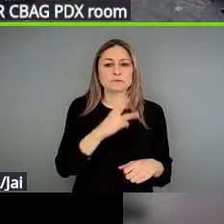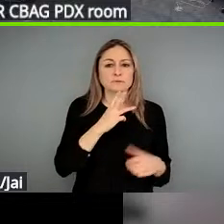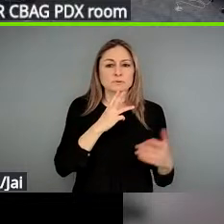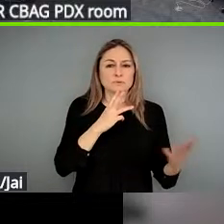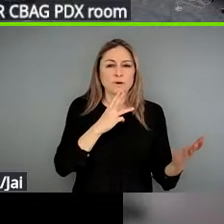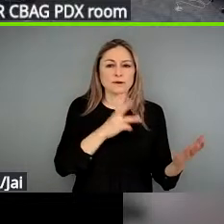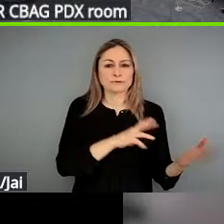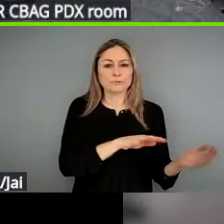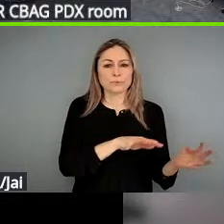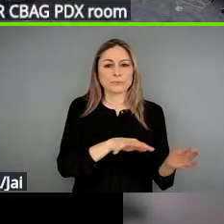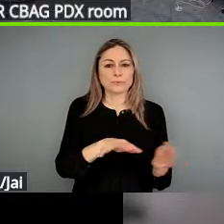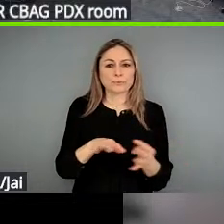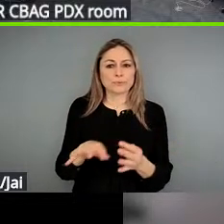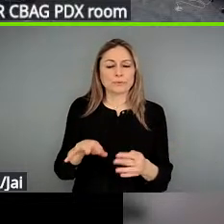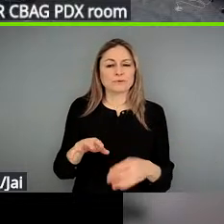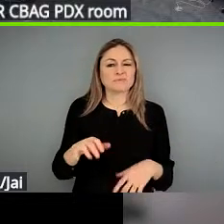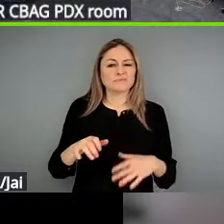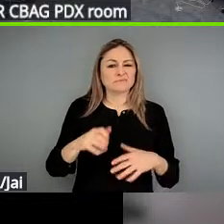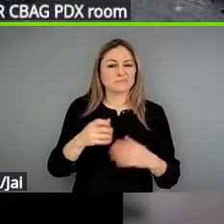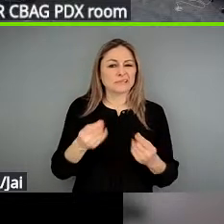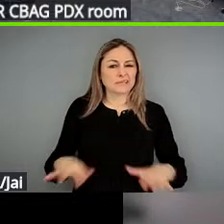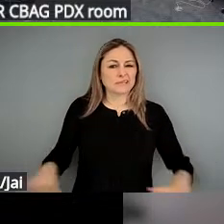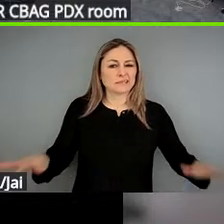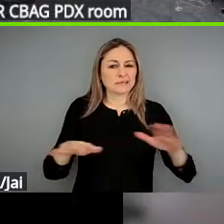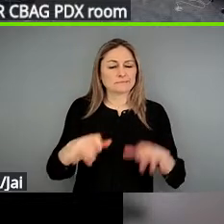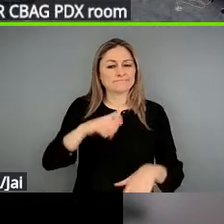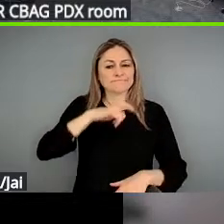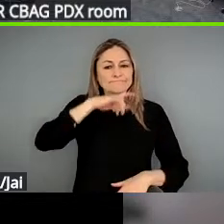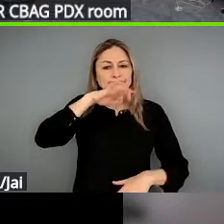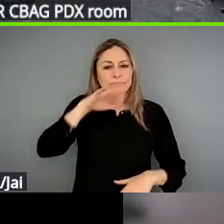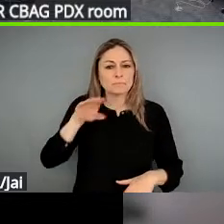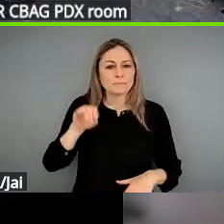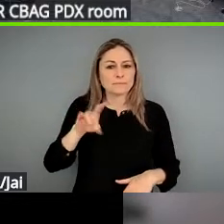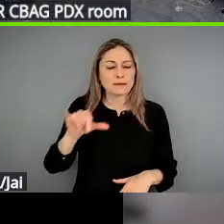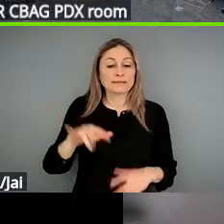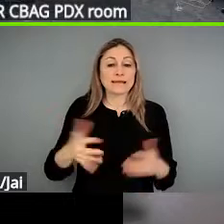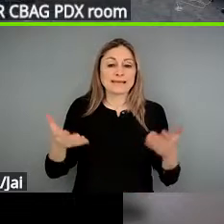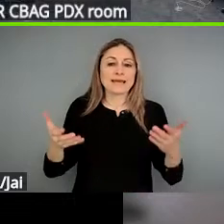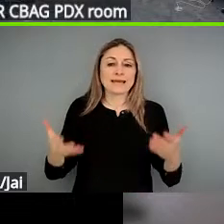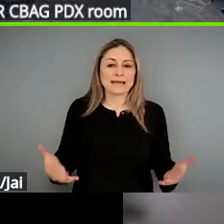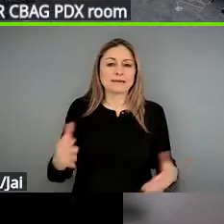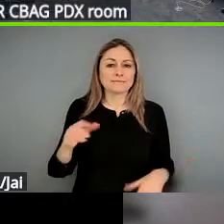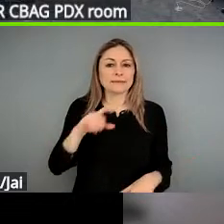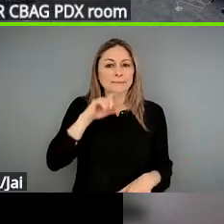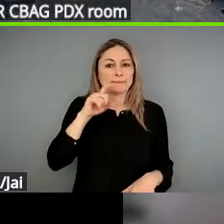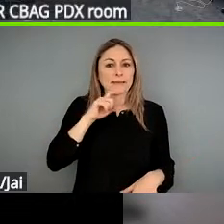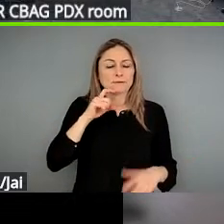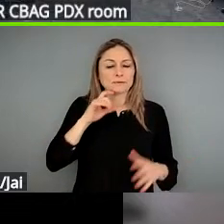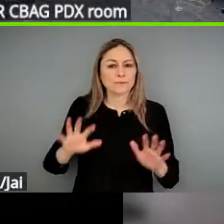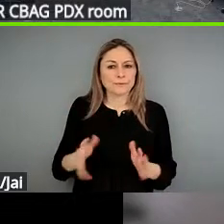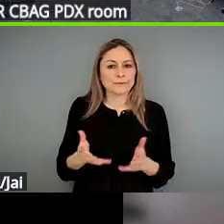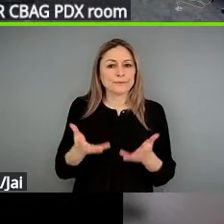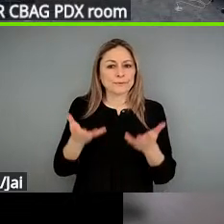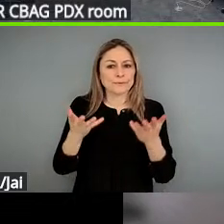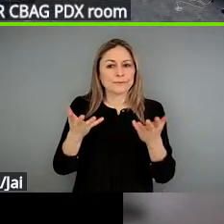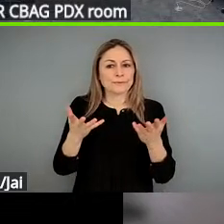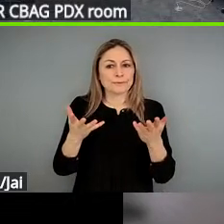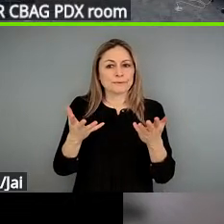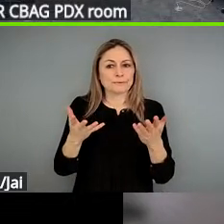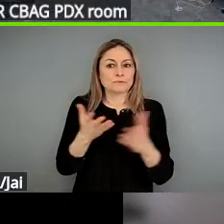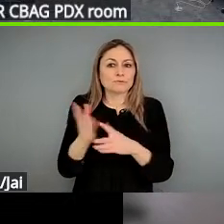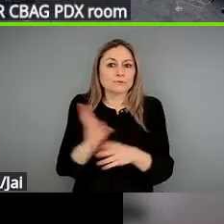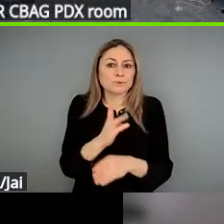muddied the land, and that there were some heavy metals that were brought to the surface through